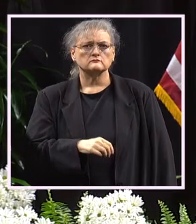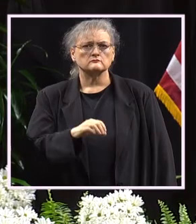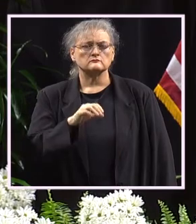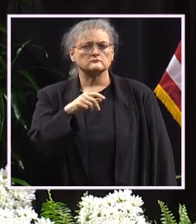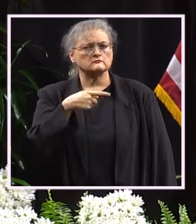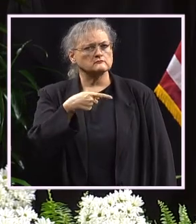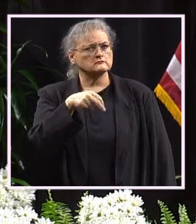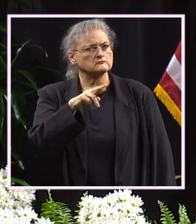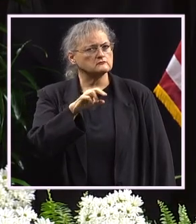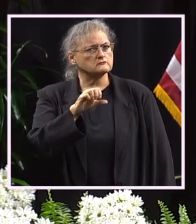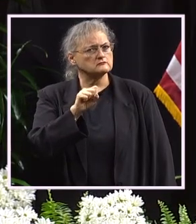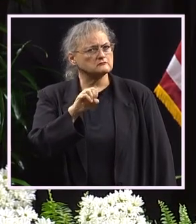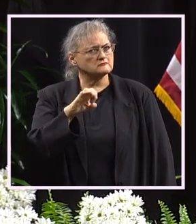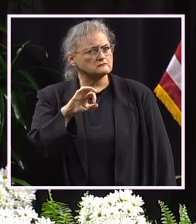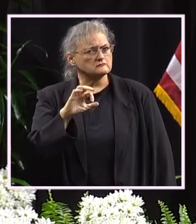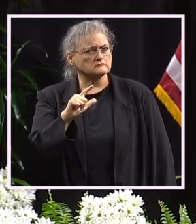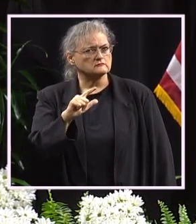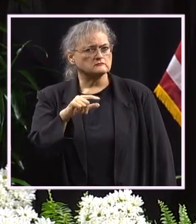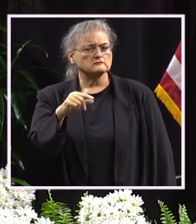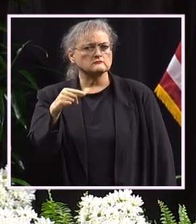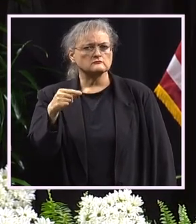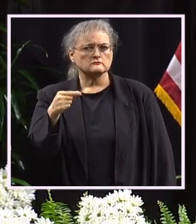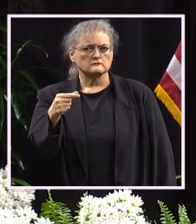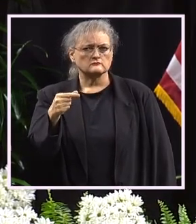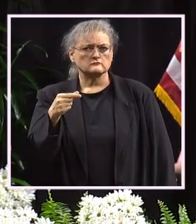Chrisel J. Garza, MBA.